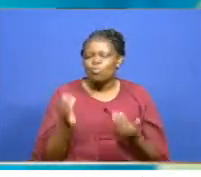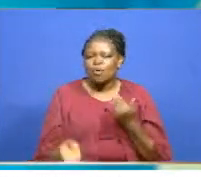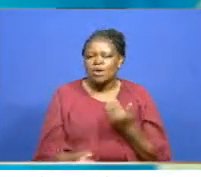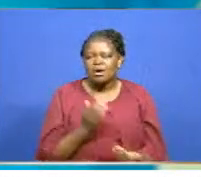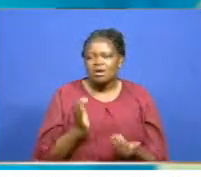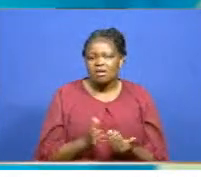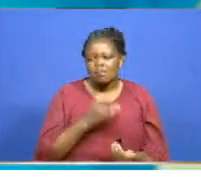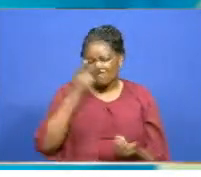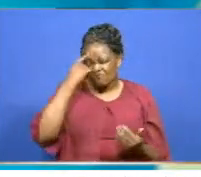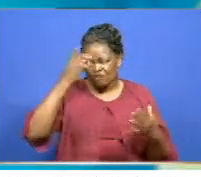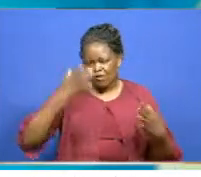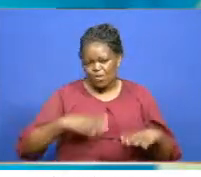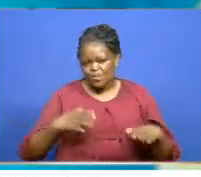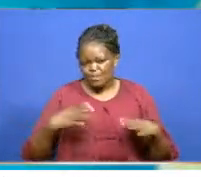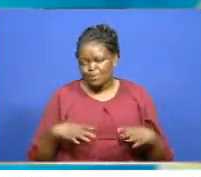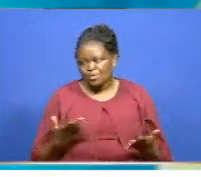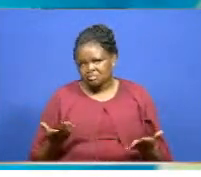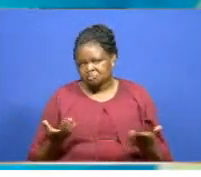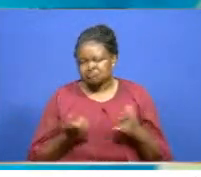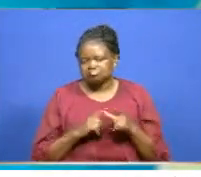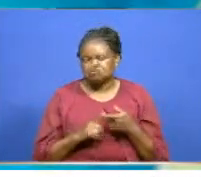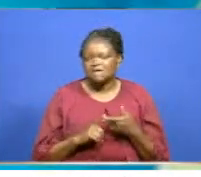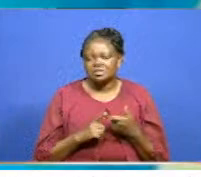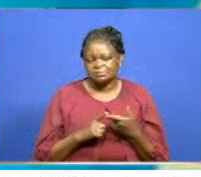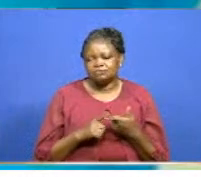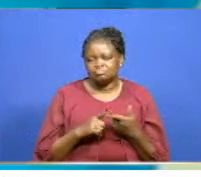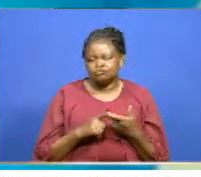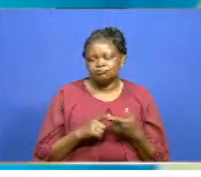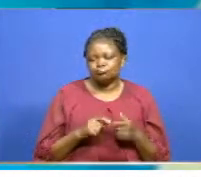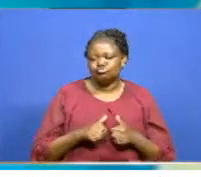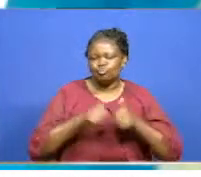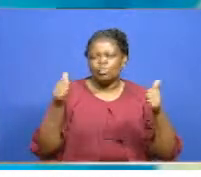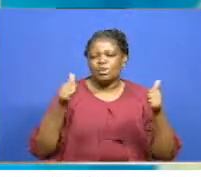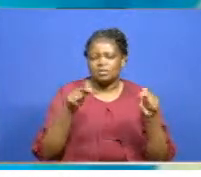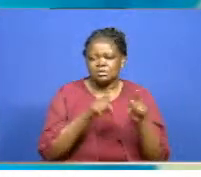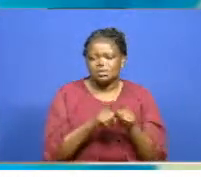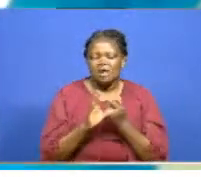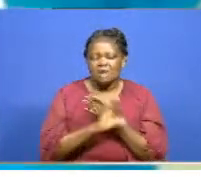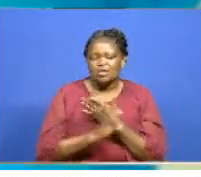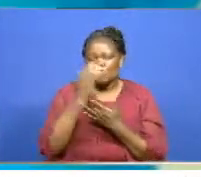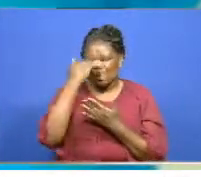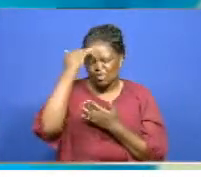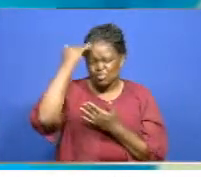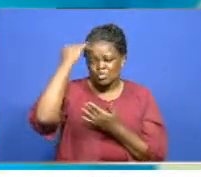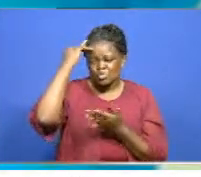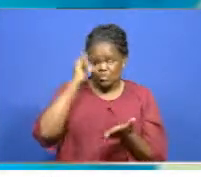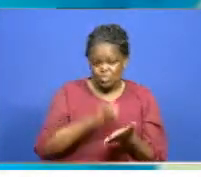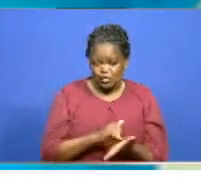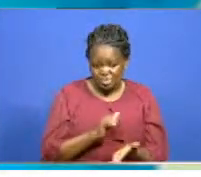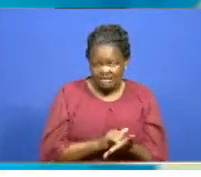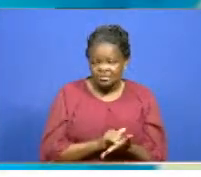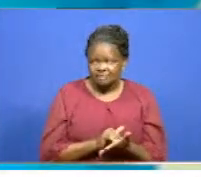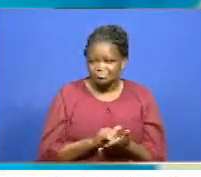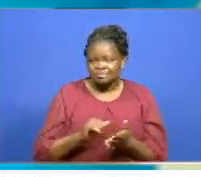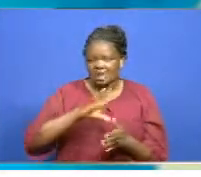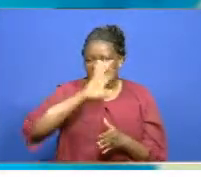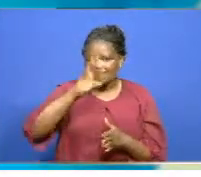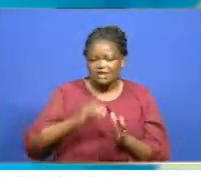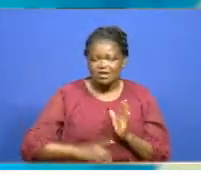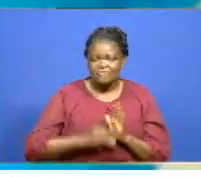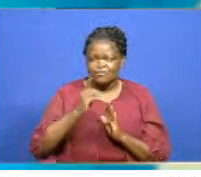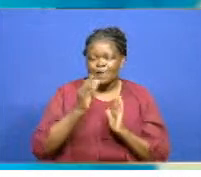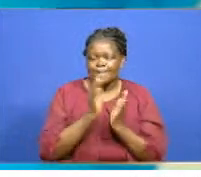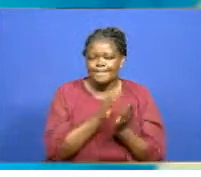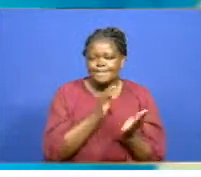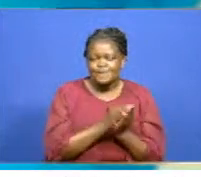maslahi na matakwa ya wananchi, then we are making progress as a country. Because nasi utajua ya kwamba African Development Bank